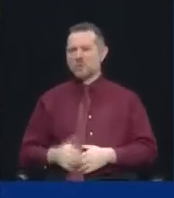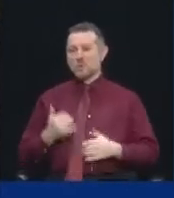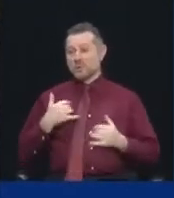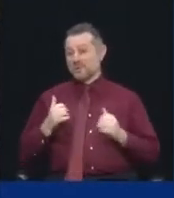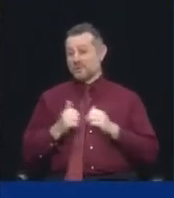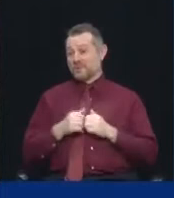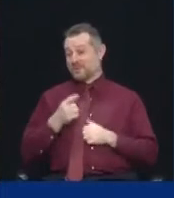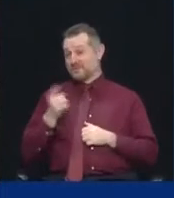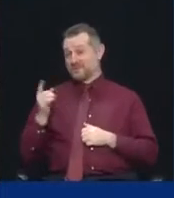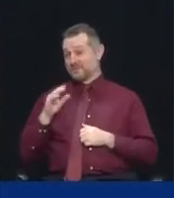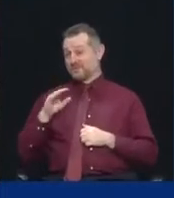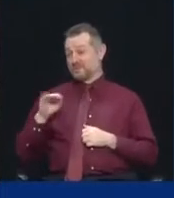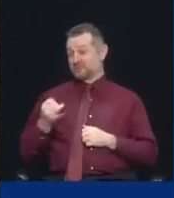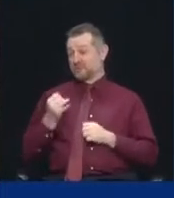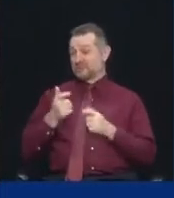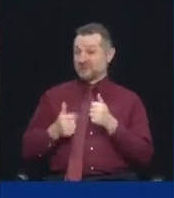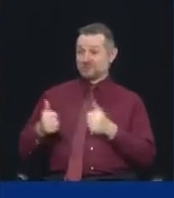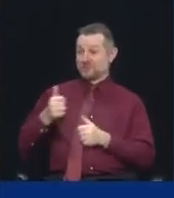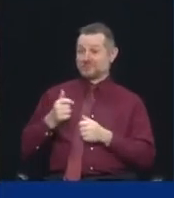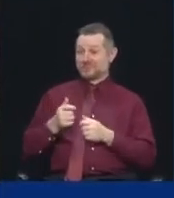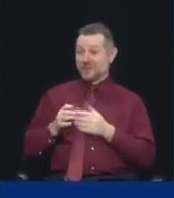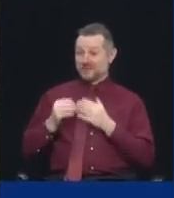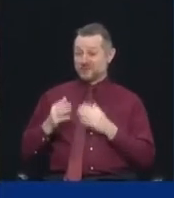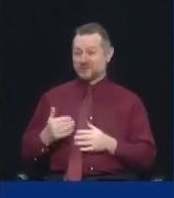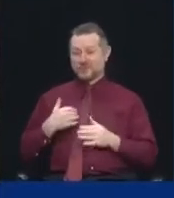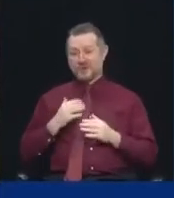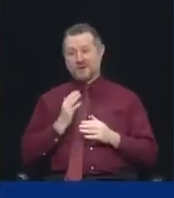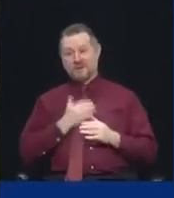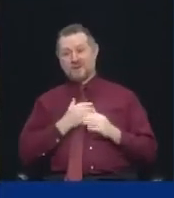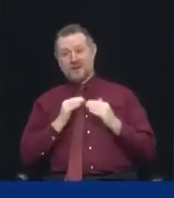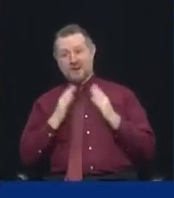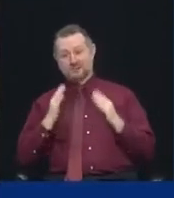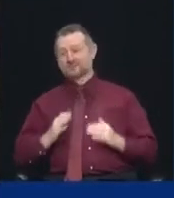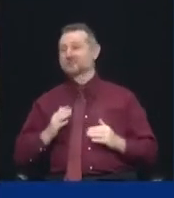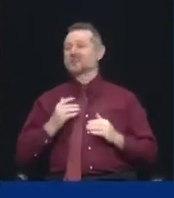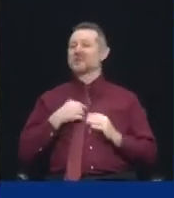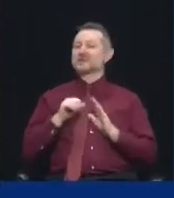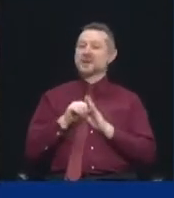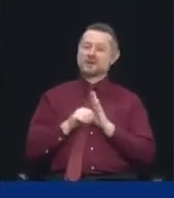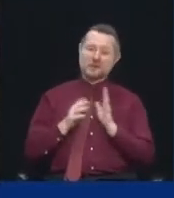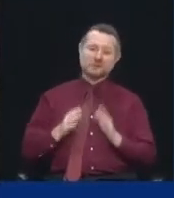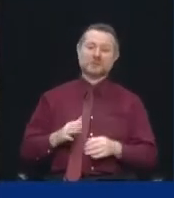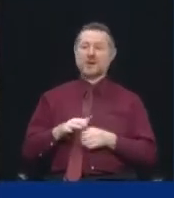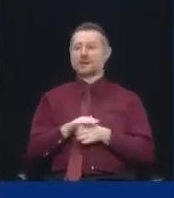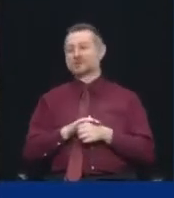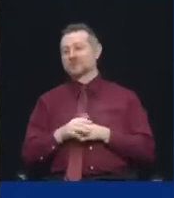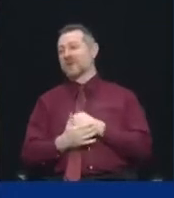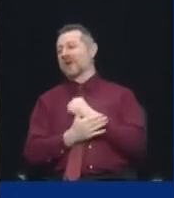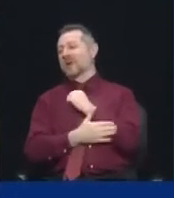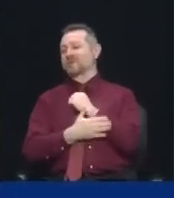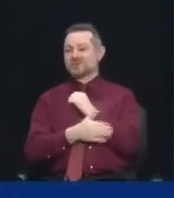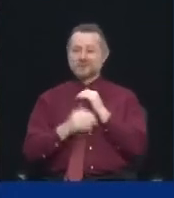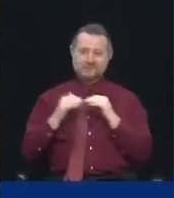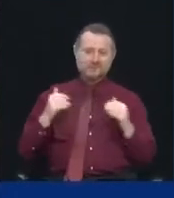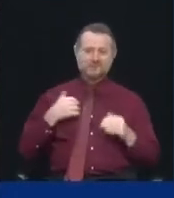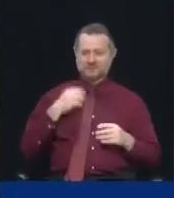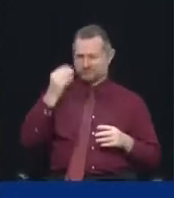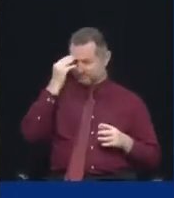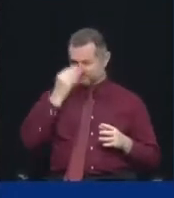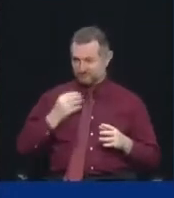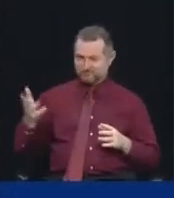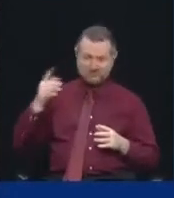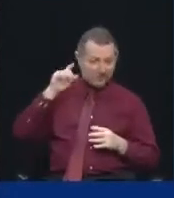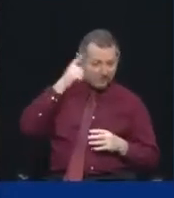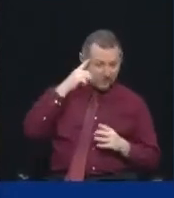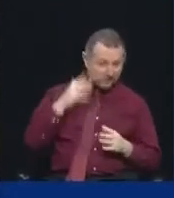my colleagues at the state, local, and county levels to send the message to the governor, to the